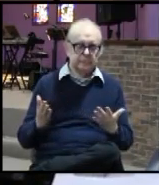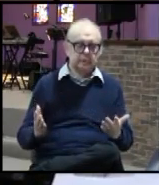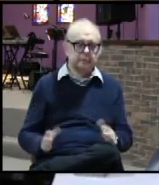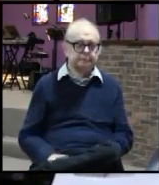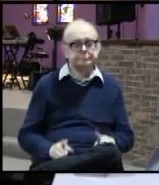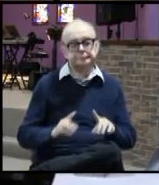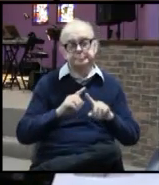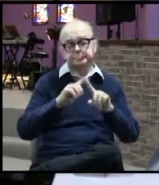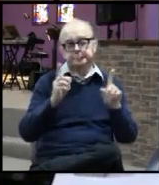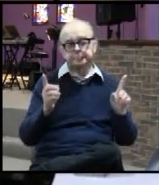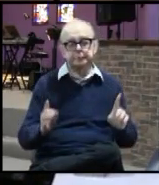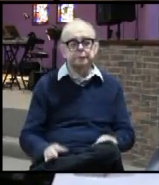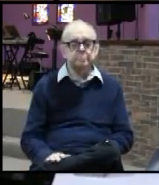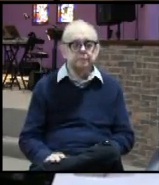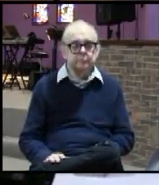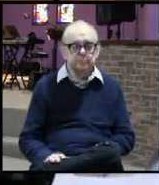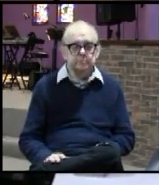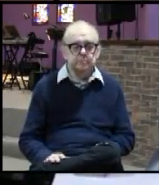But